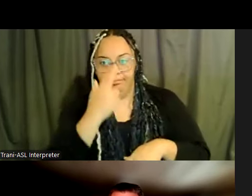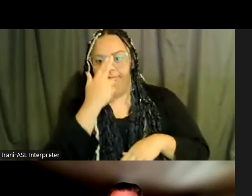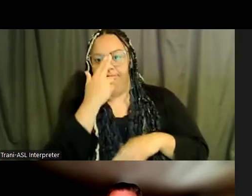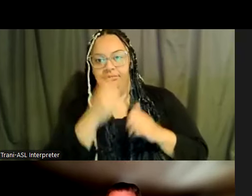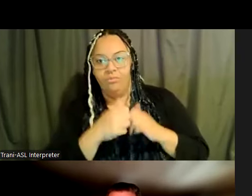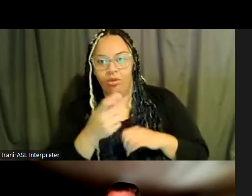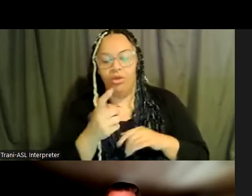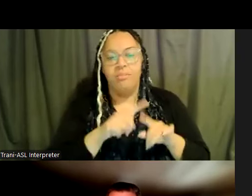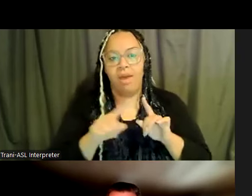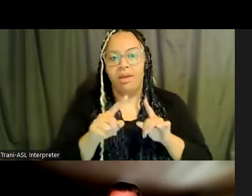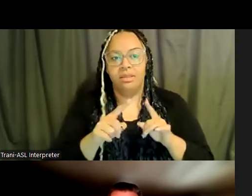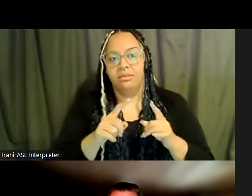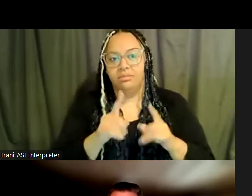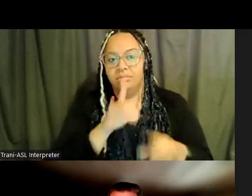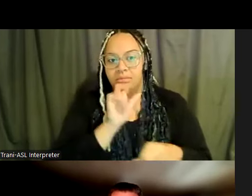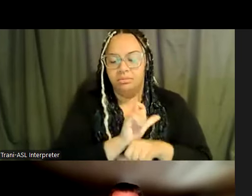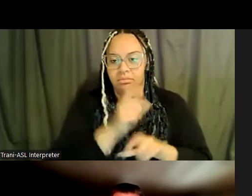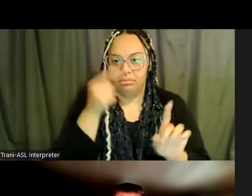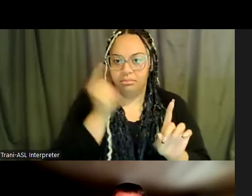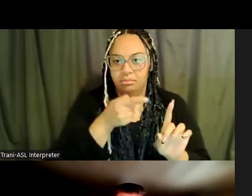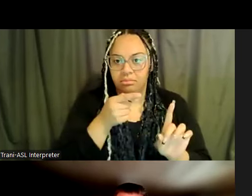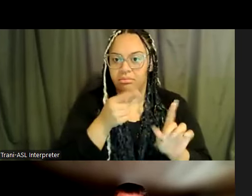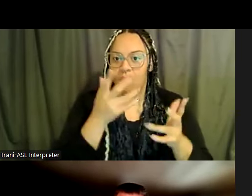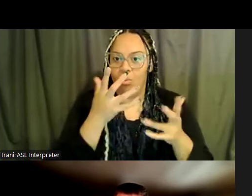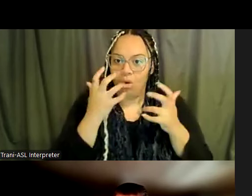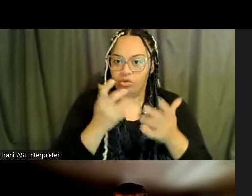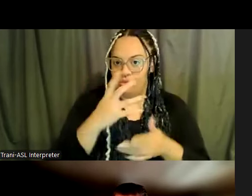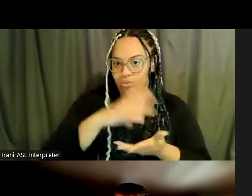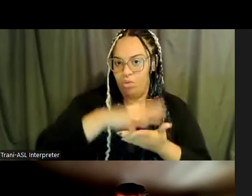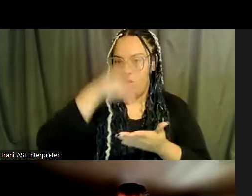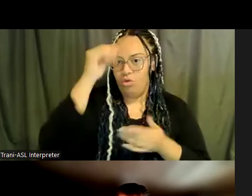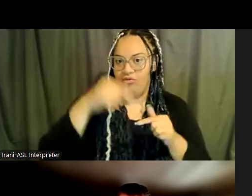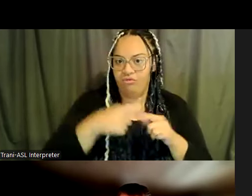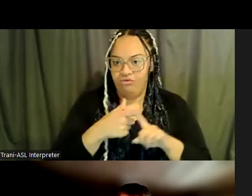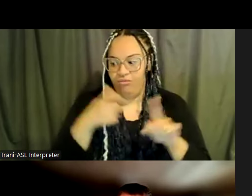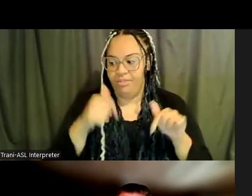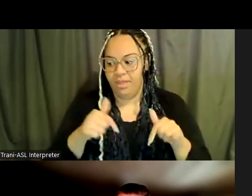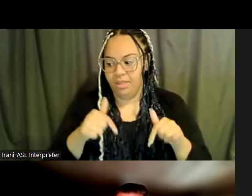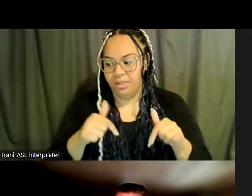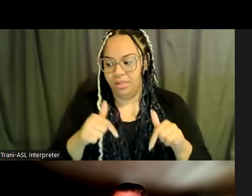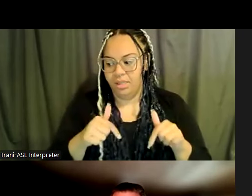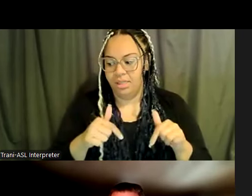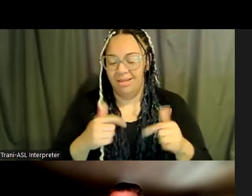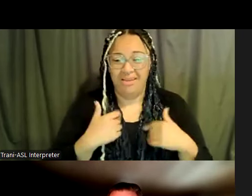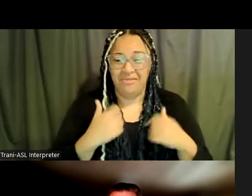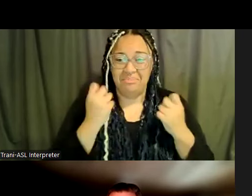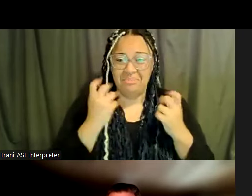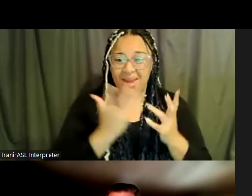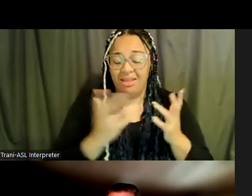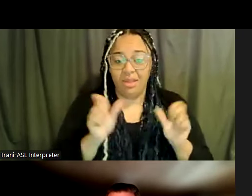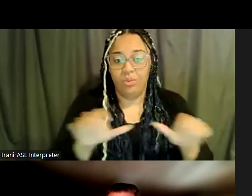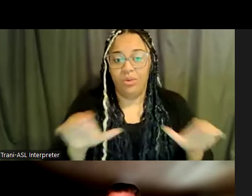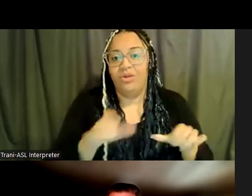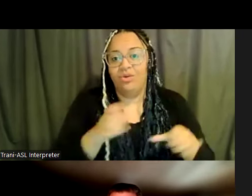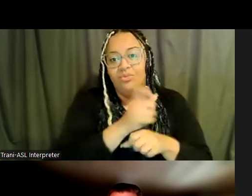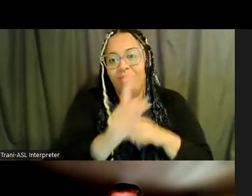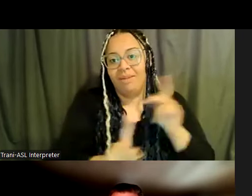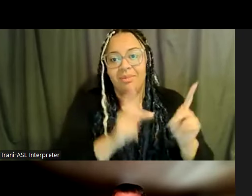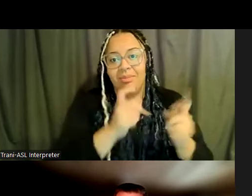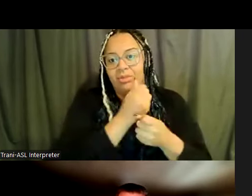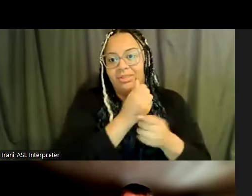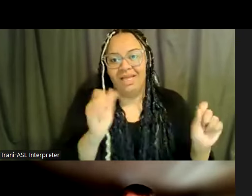like, what does this come back to? Like, what do we need? What do I want you to walk away from with? Is that there are things that we can do to make people safer from